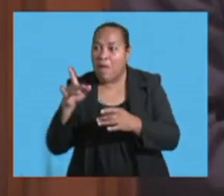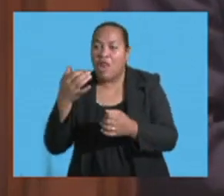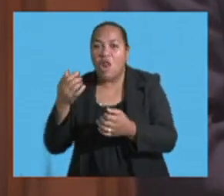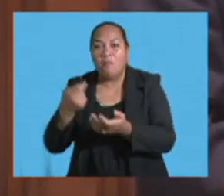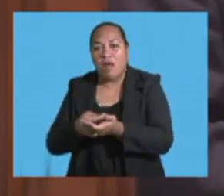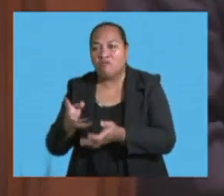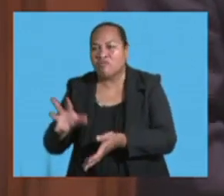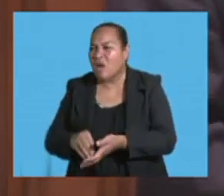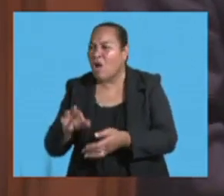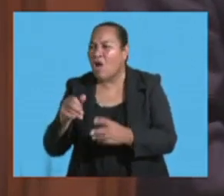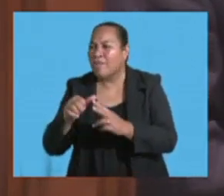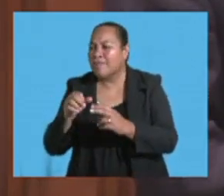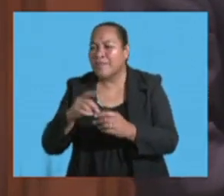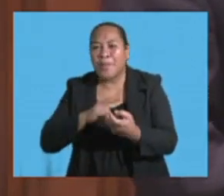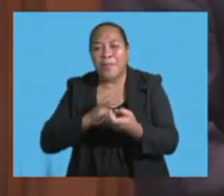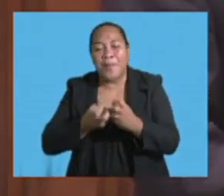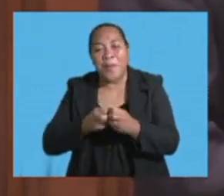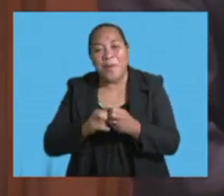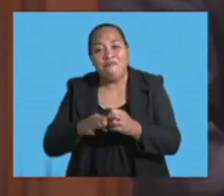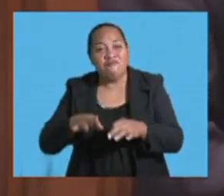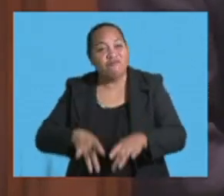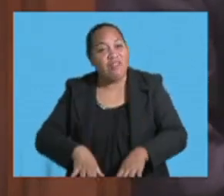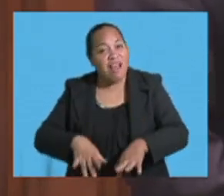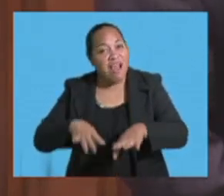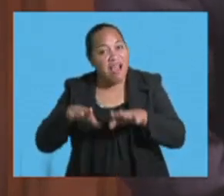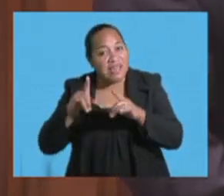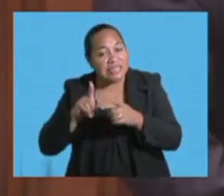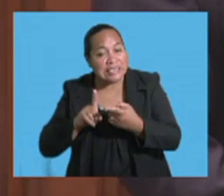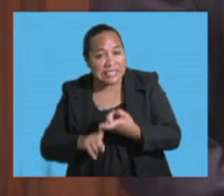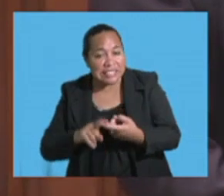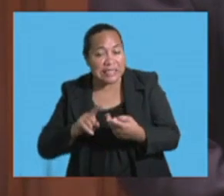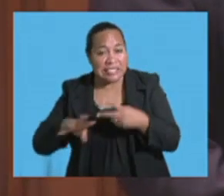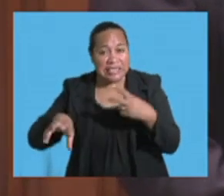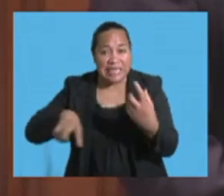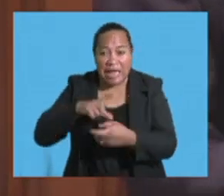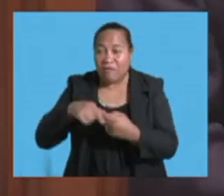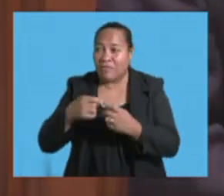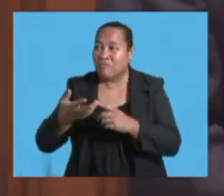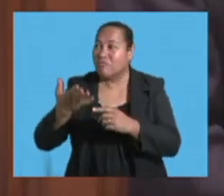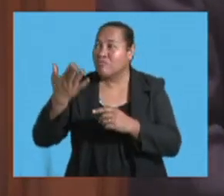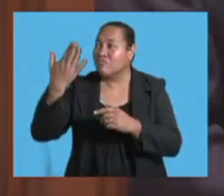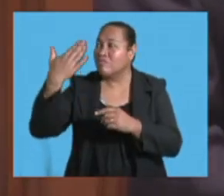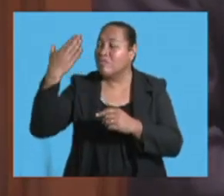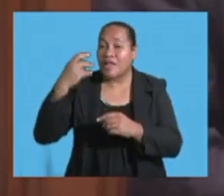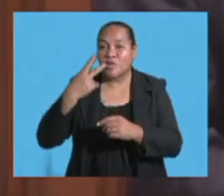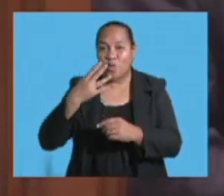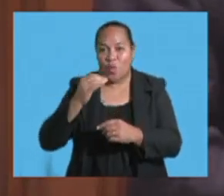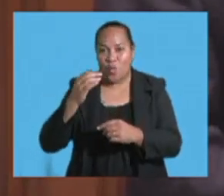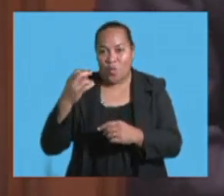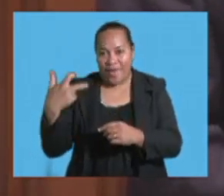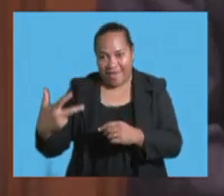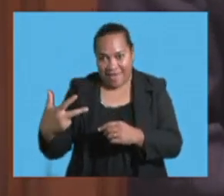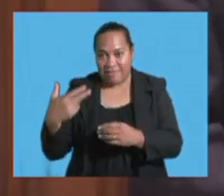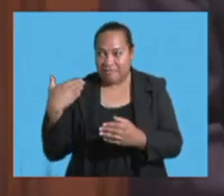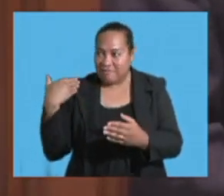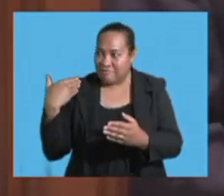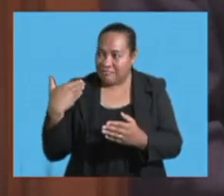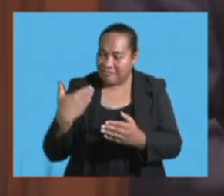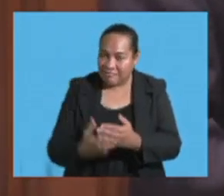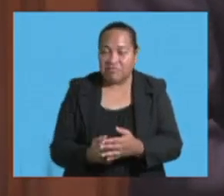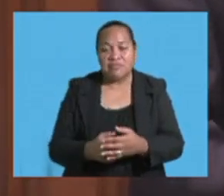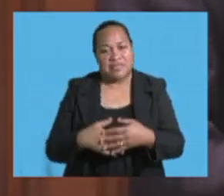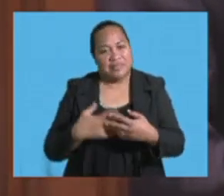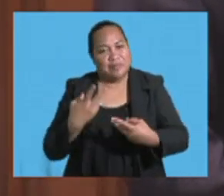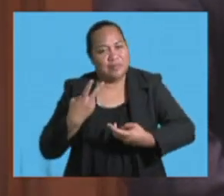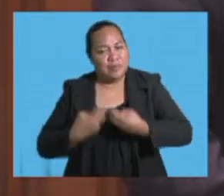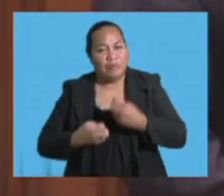due to floods and cyclones over the past 10 years, dating back to 2008. Based on the current prices,